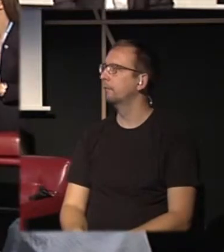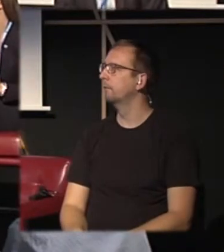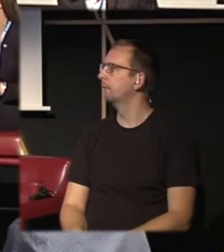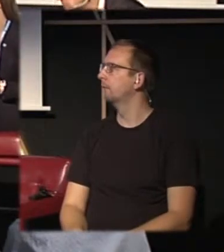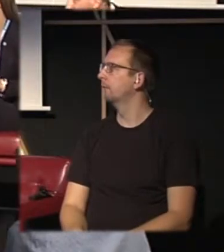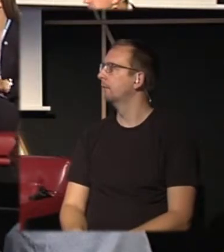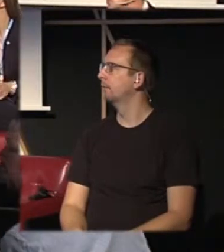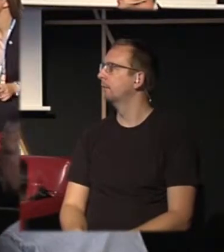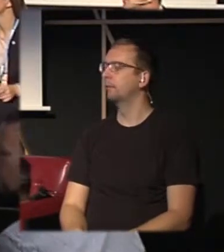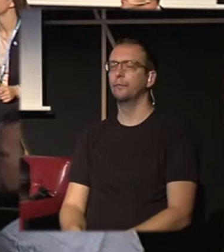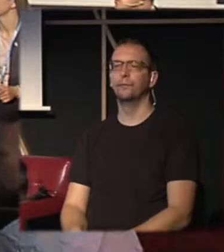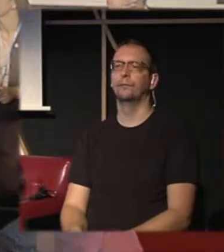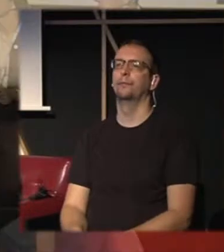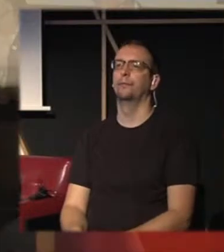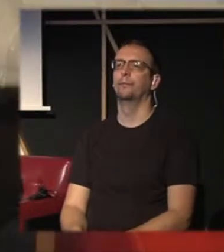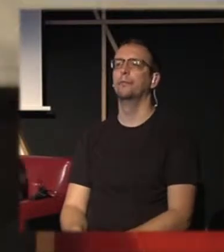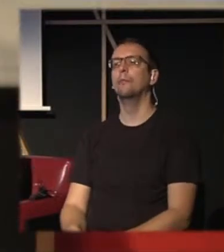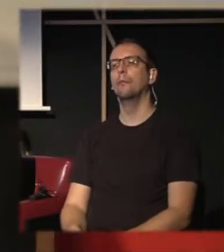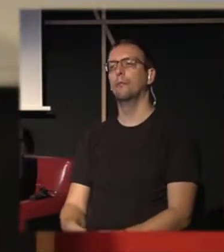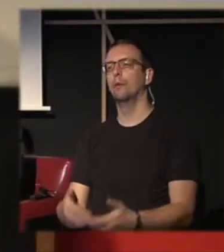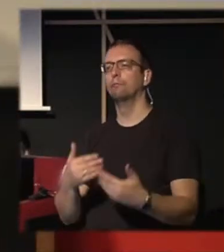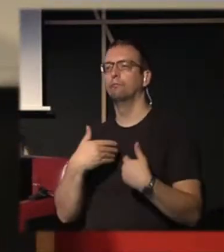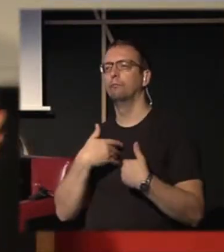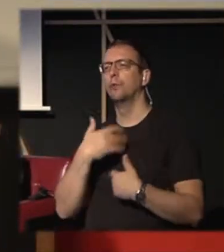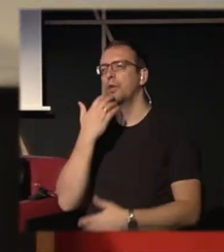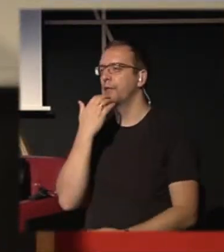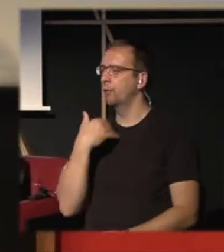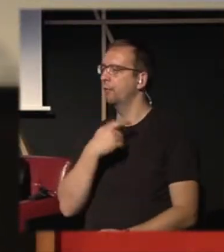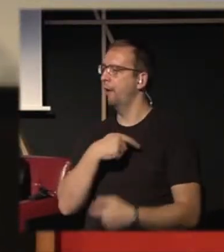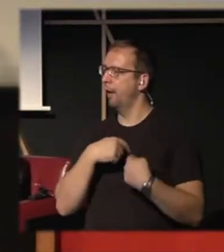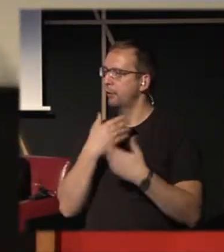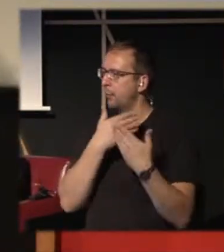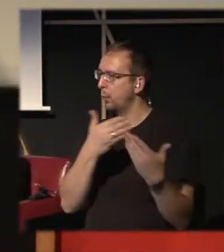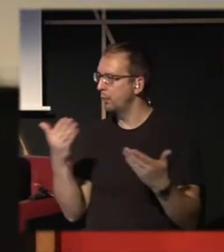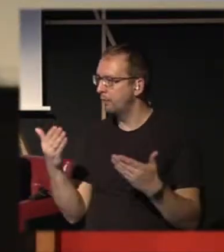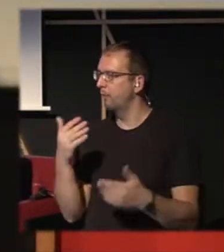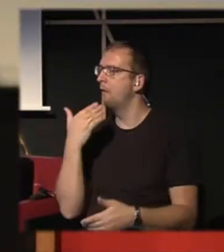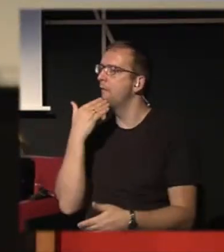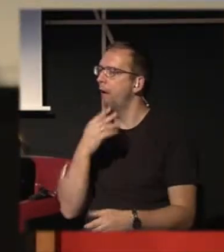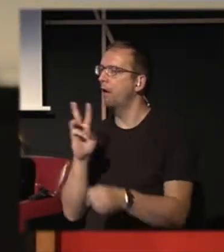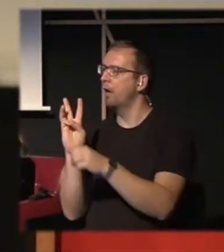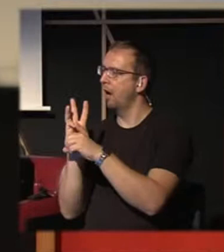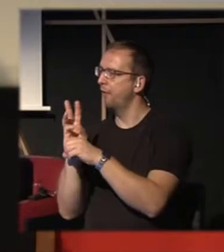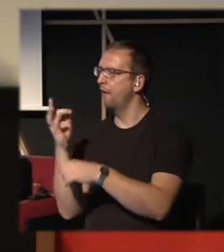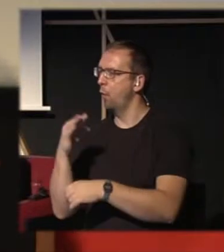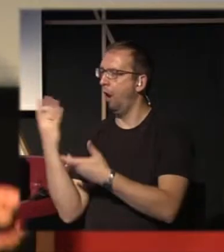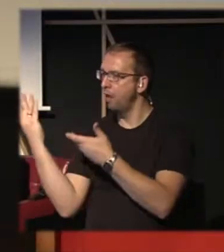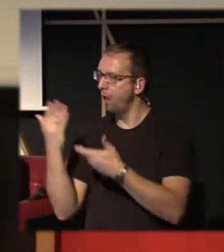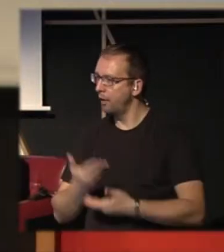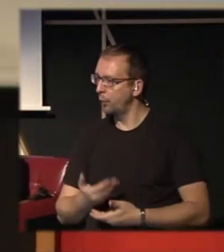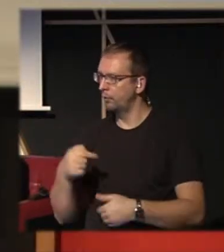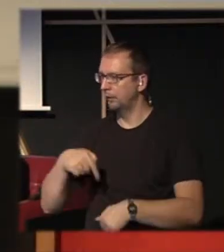Good morning, everyone. Thank you, CAFE, for having me here present on what we do with club licensing and the DAO